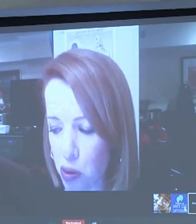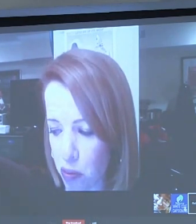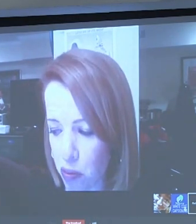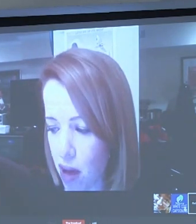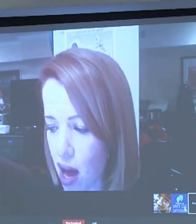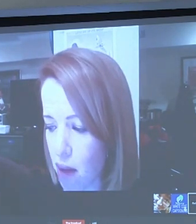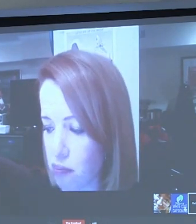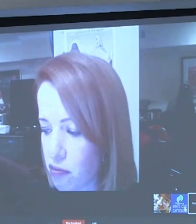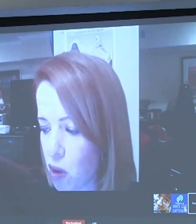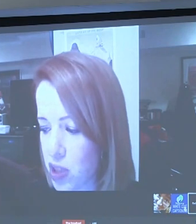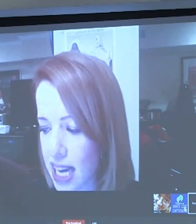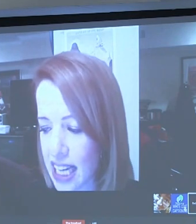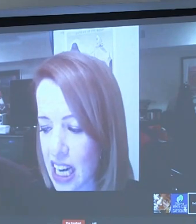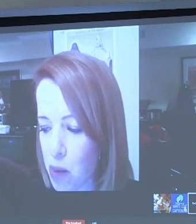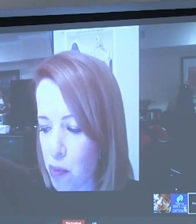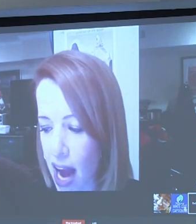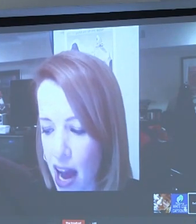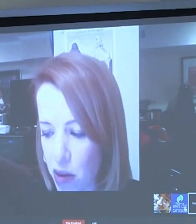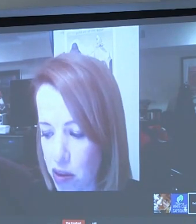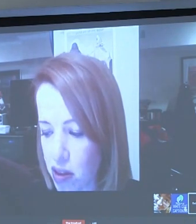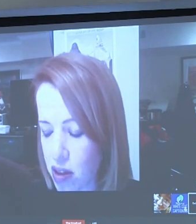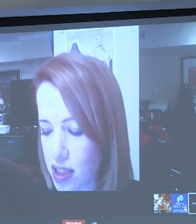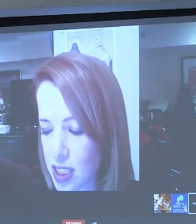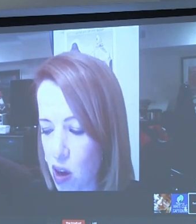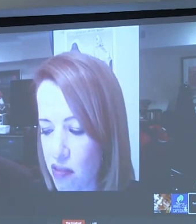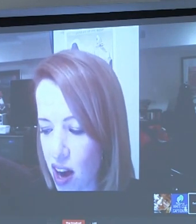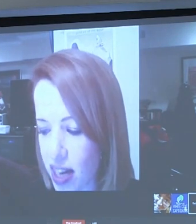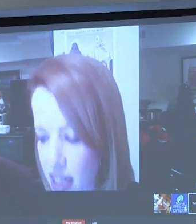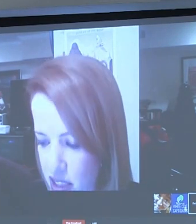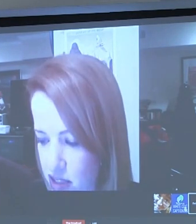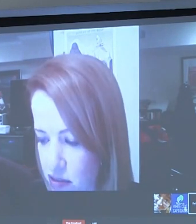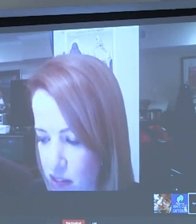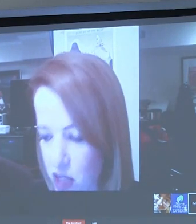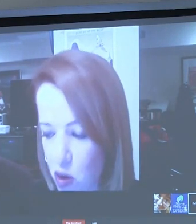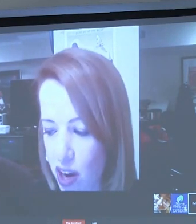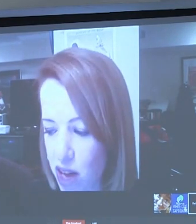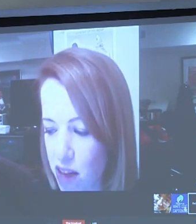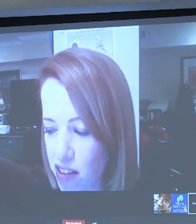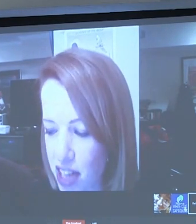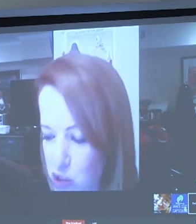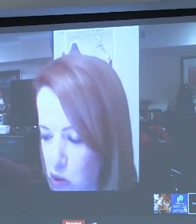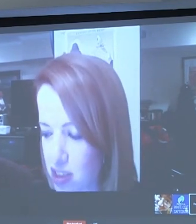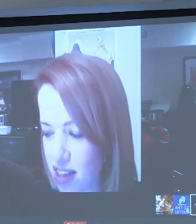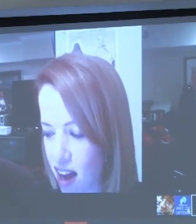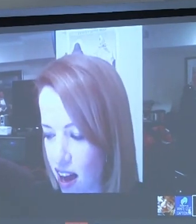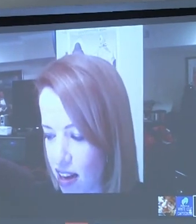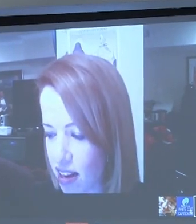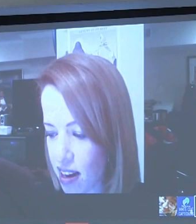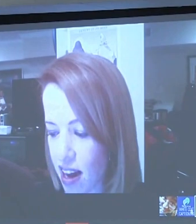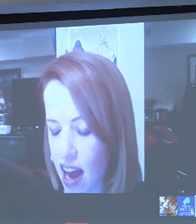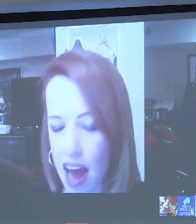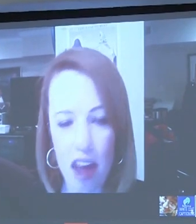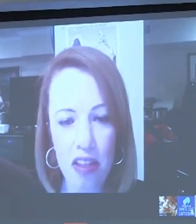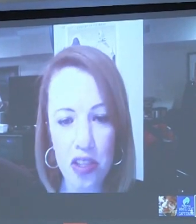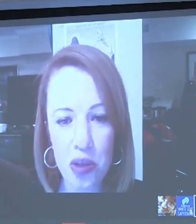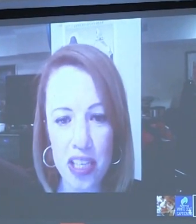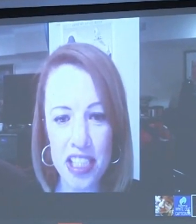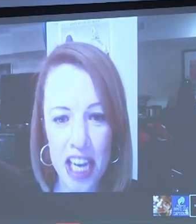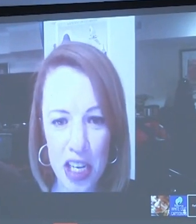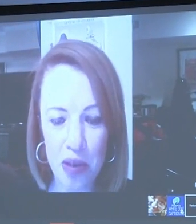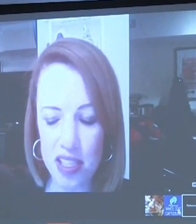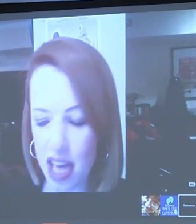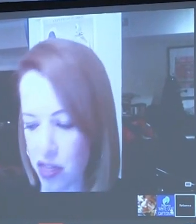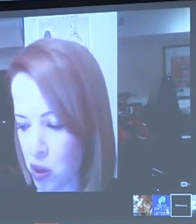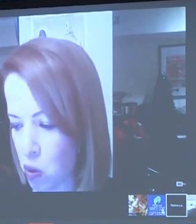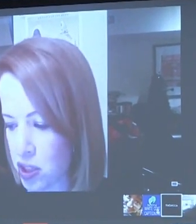room, folks like Kia Brown, Dior Vargas, Victoria Rodriguez Roldan, and others who